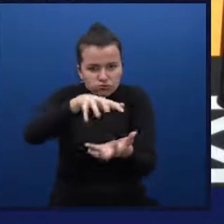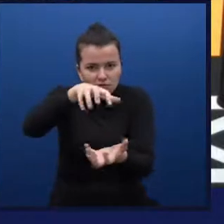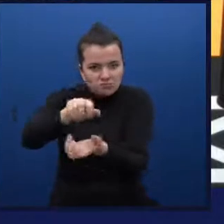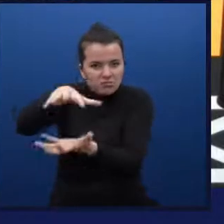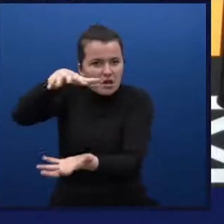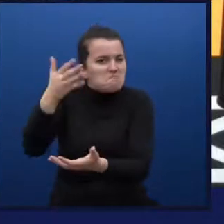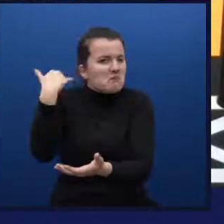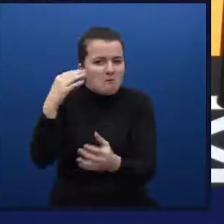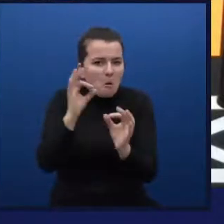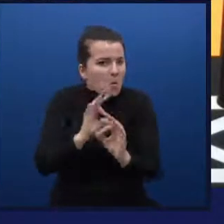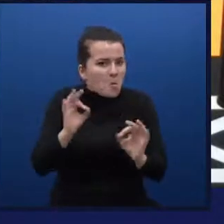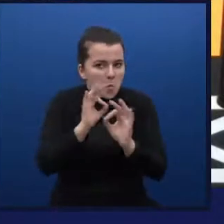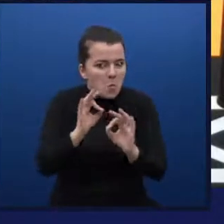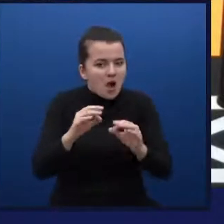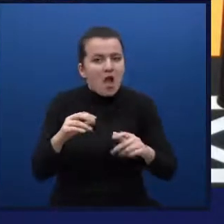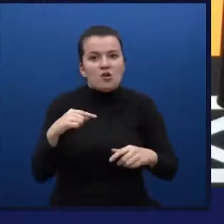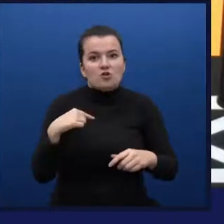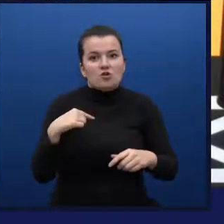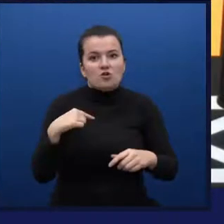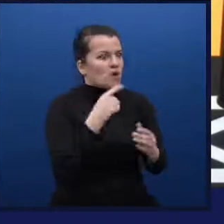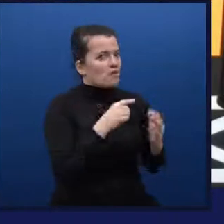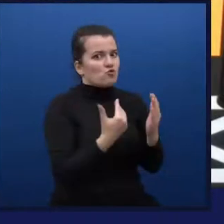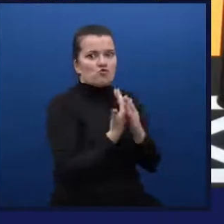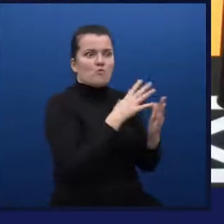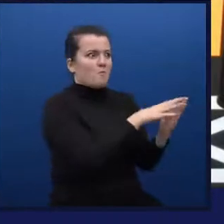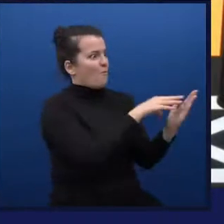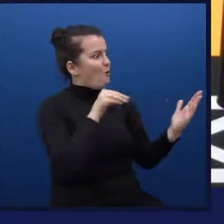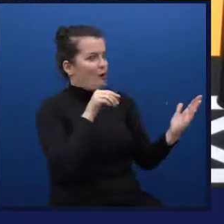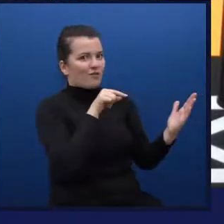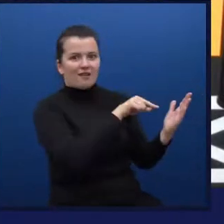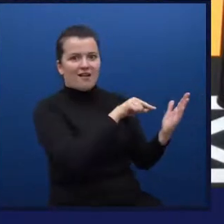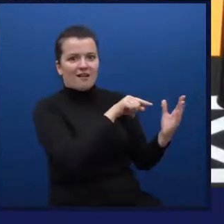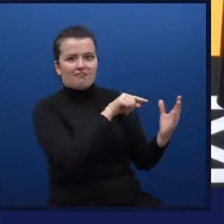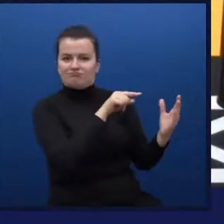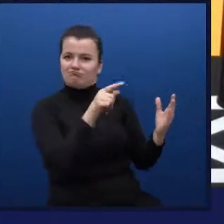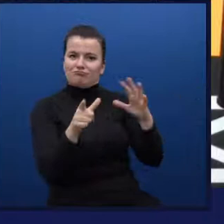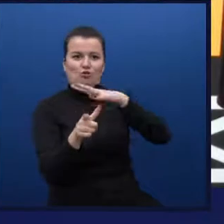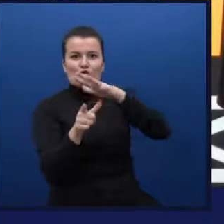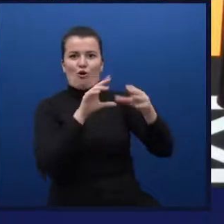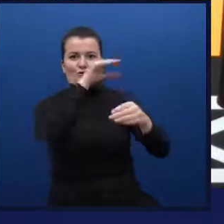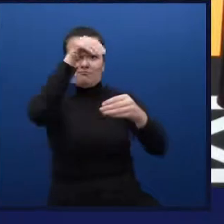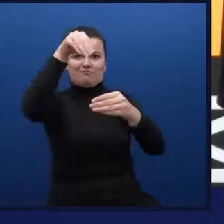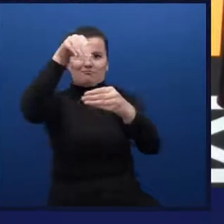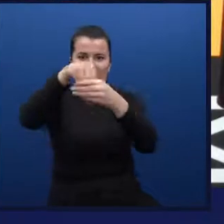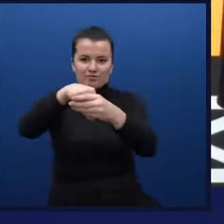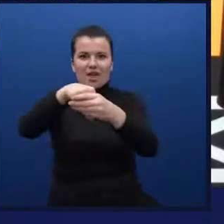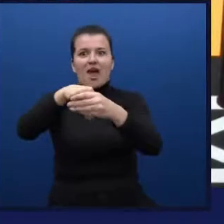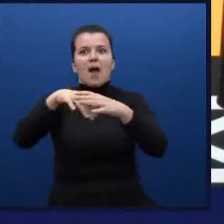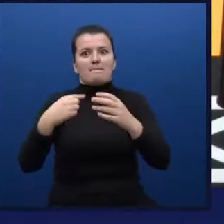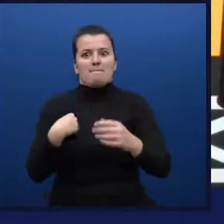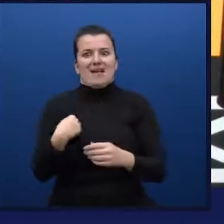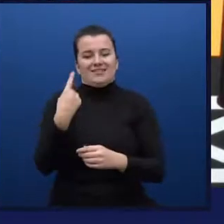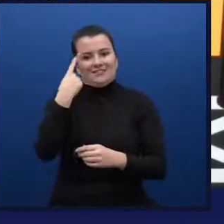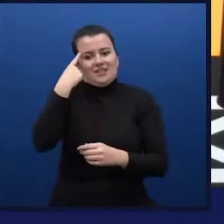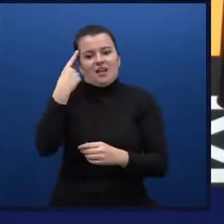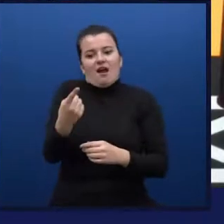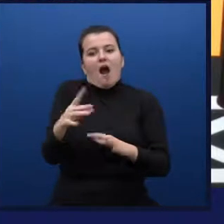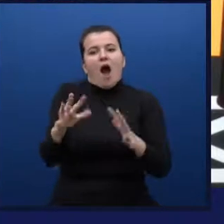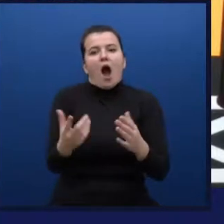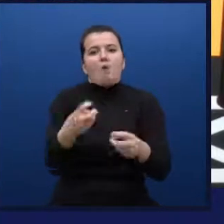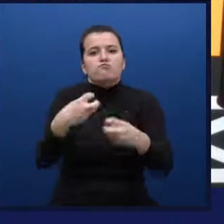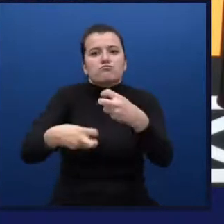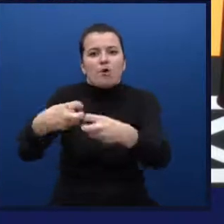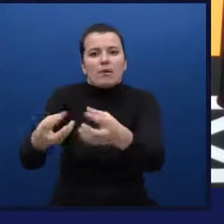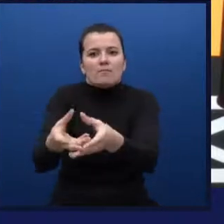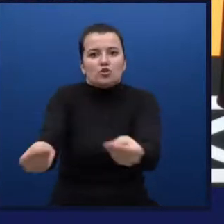And so when we built out this model, it had to be on need of the solution that we were trying to address, not how do we incorporate